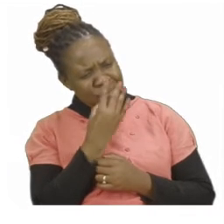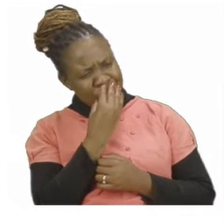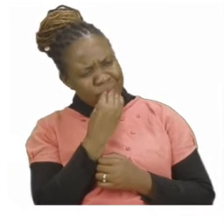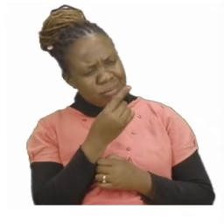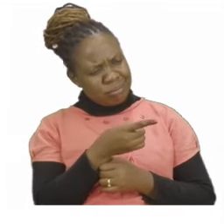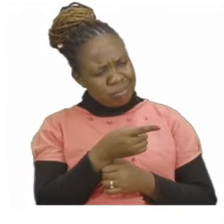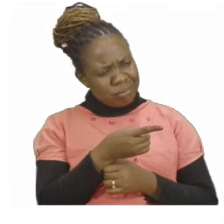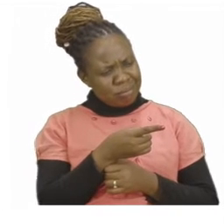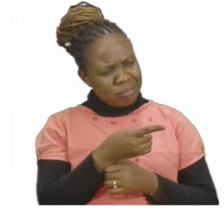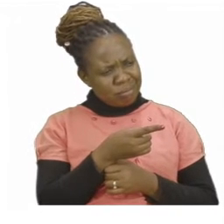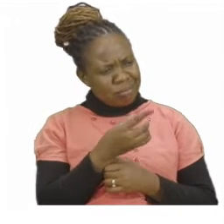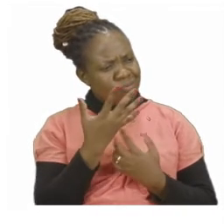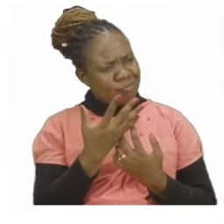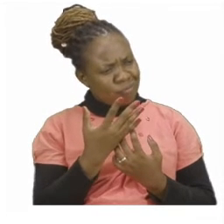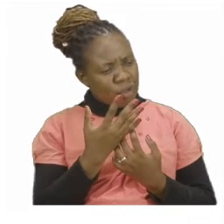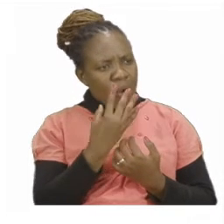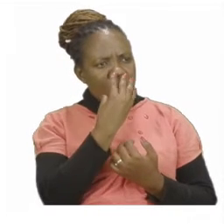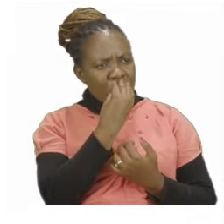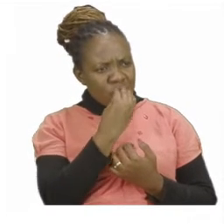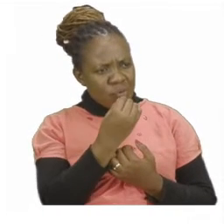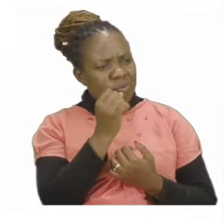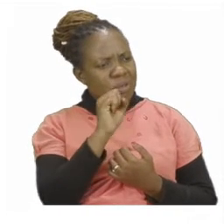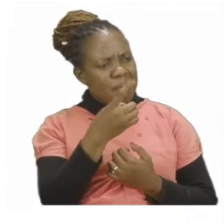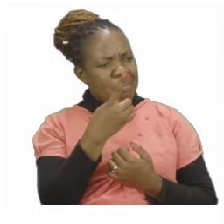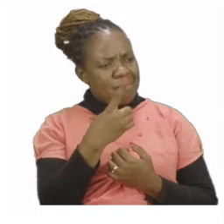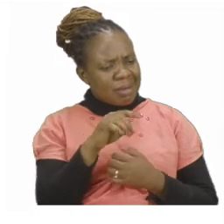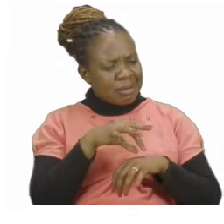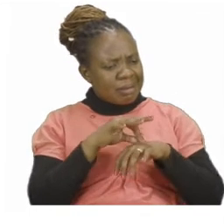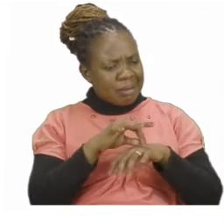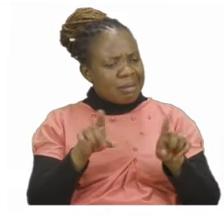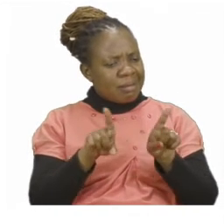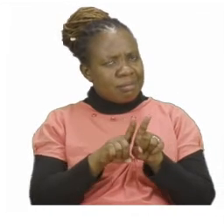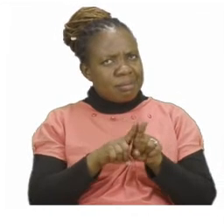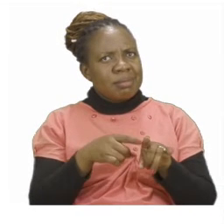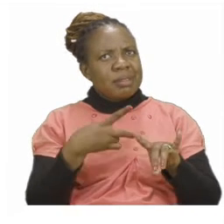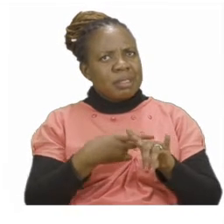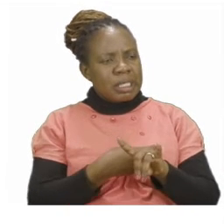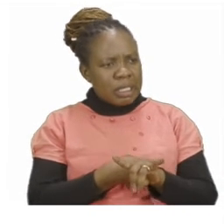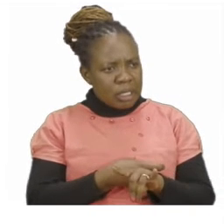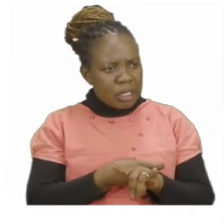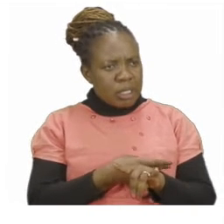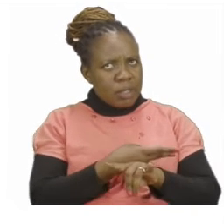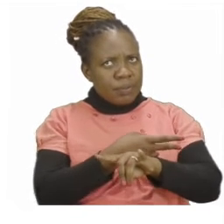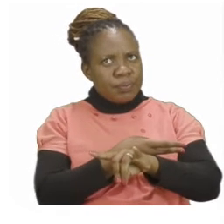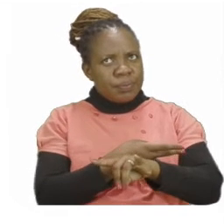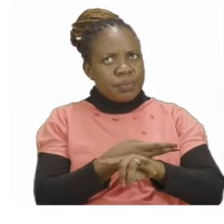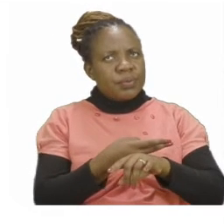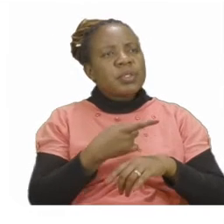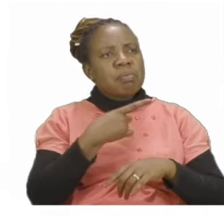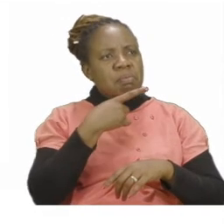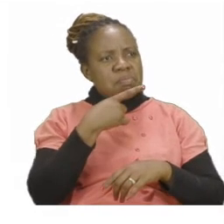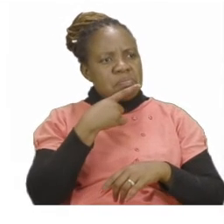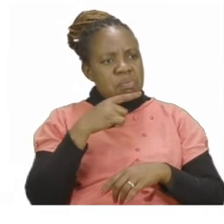in sheep's skin. Quietly, he took his stick and started beating the